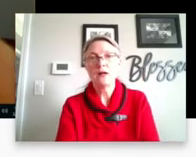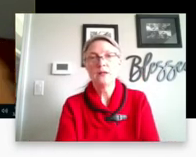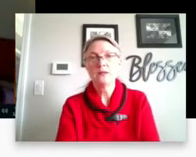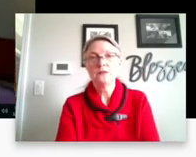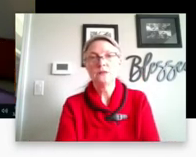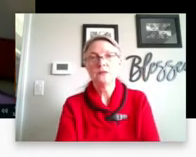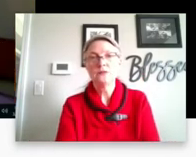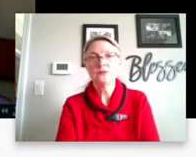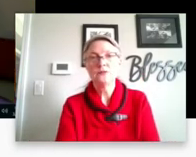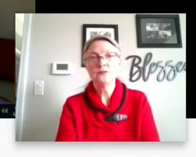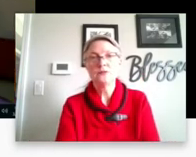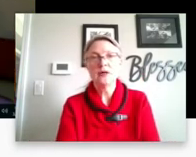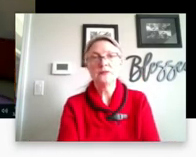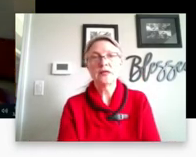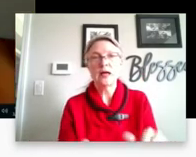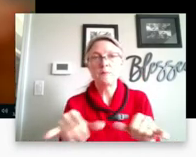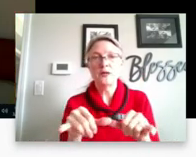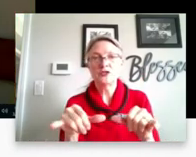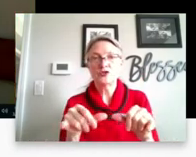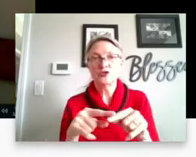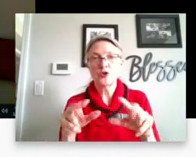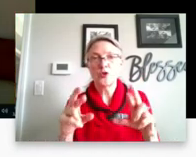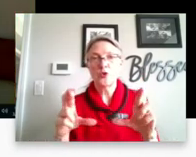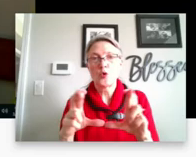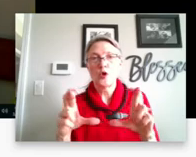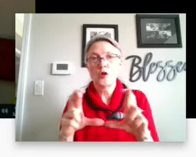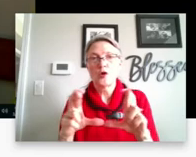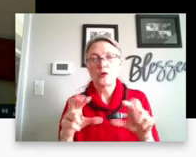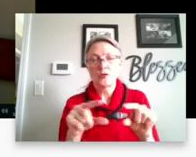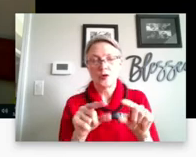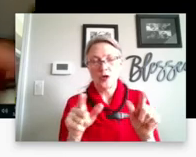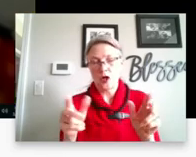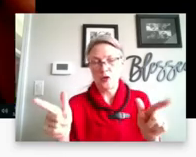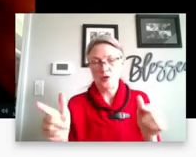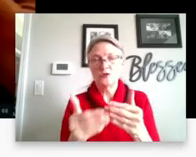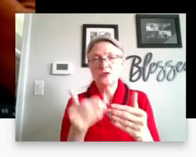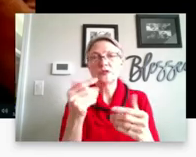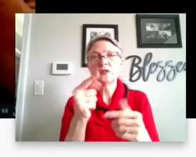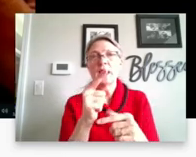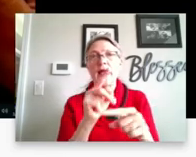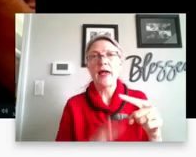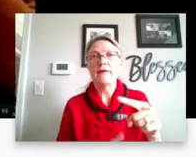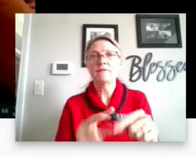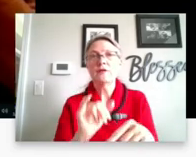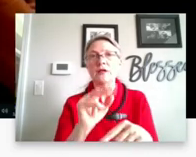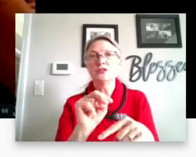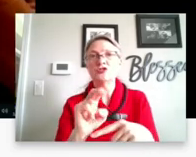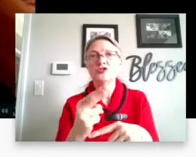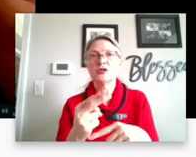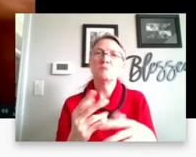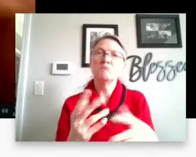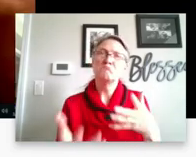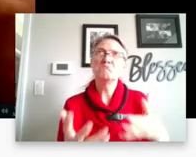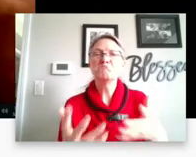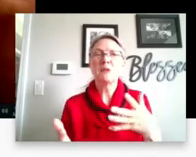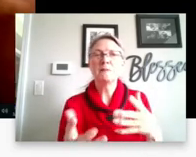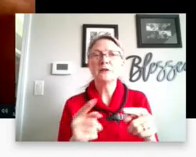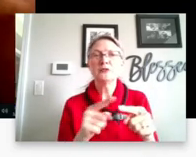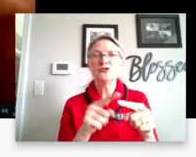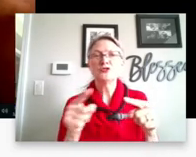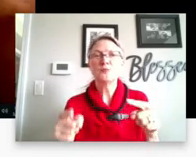As I set it next to my ruler, I see to the nearest half inch, let's see, it looks like it goes